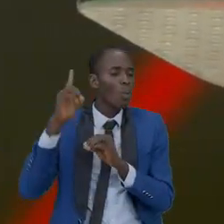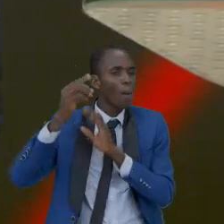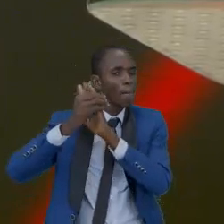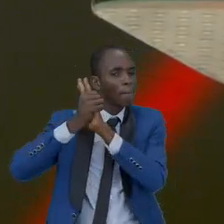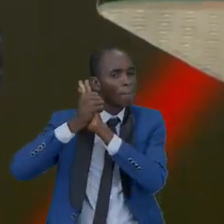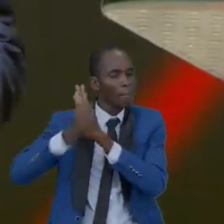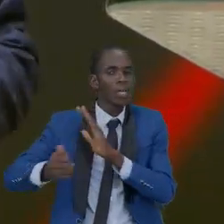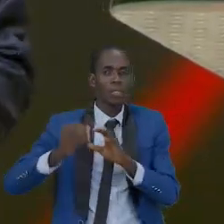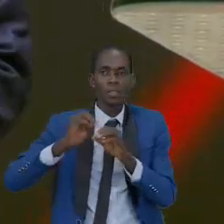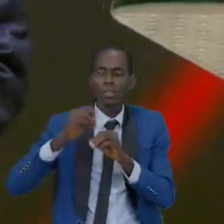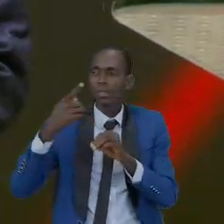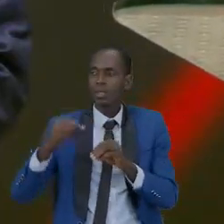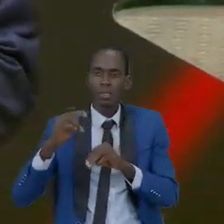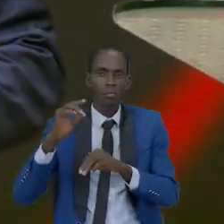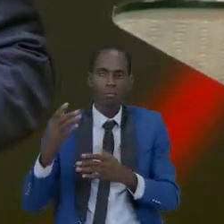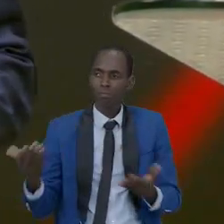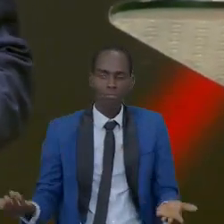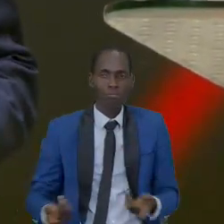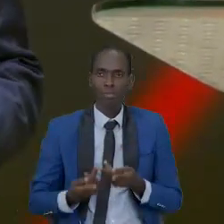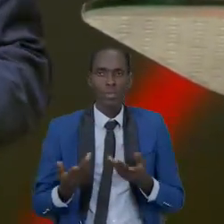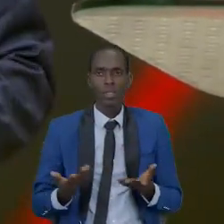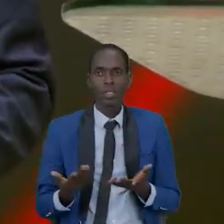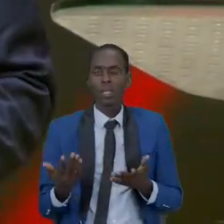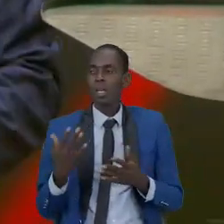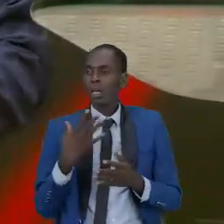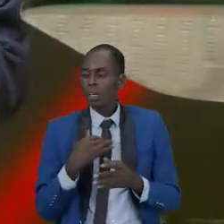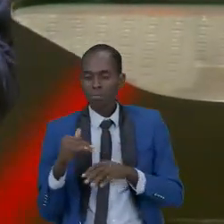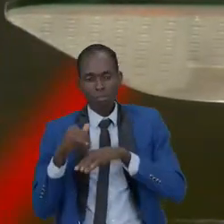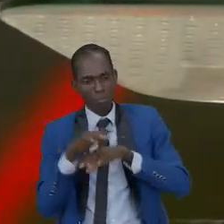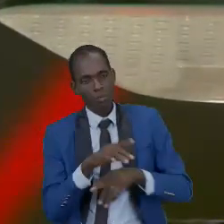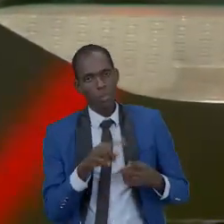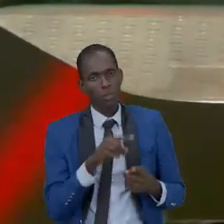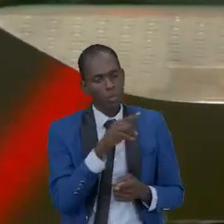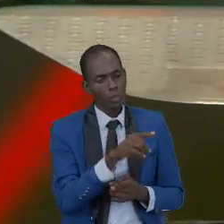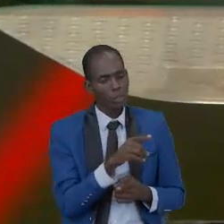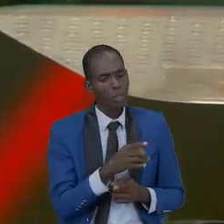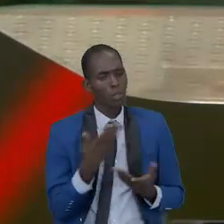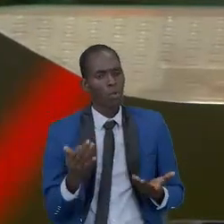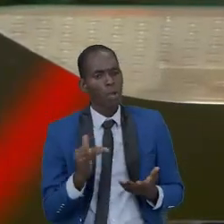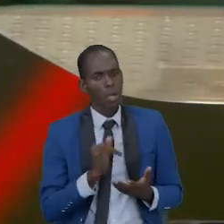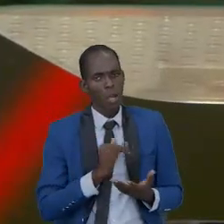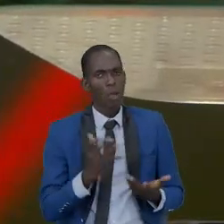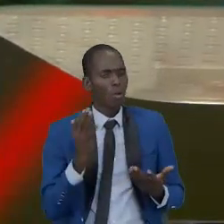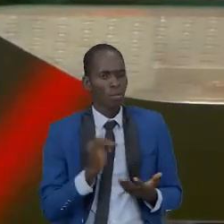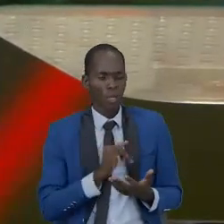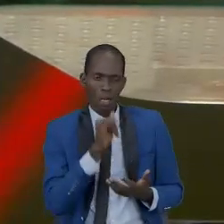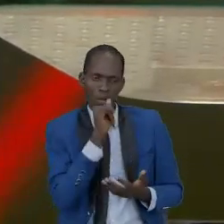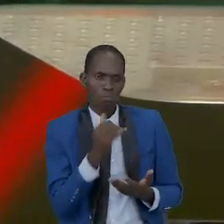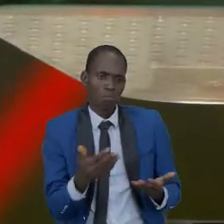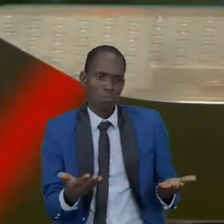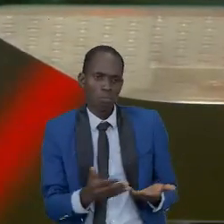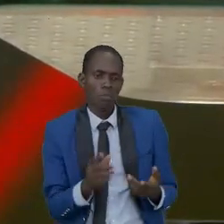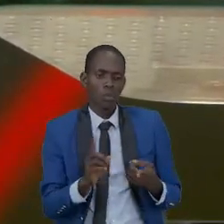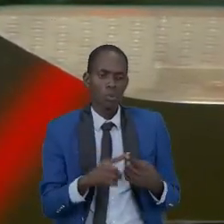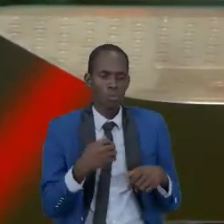land. Sends him to you and he says, I'd like to have this challenge. I'm here to make